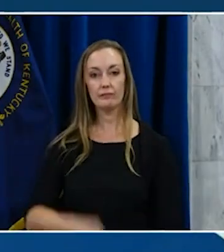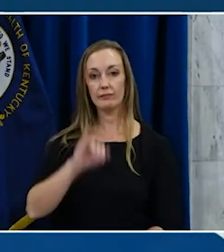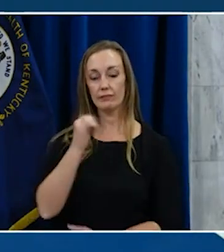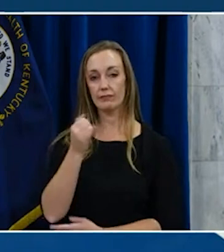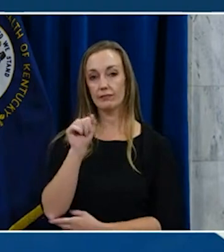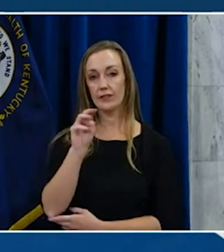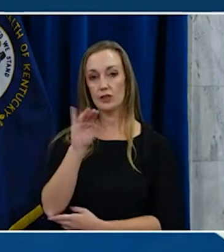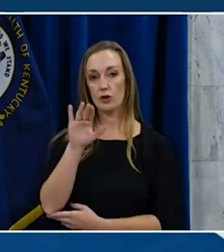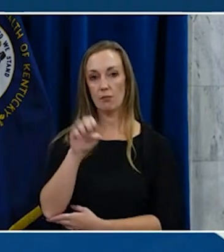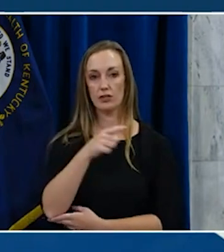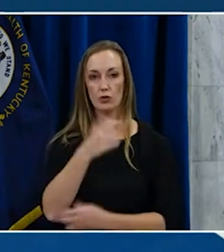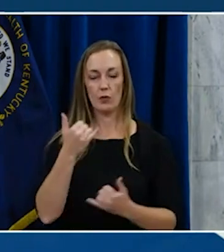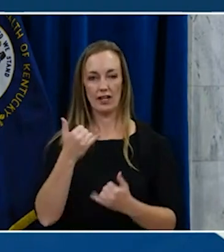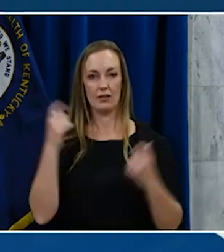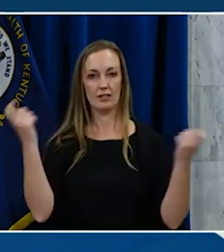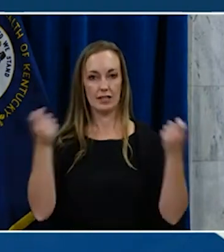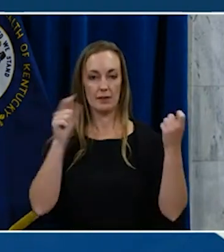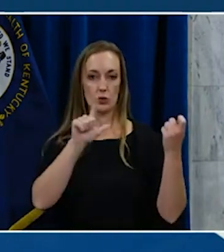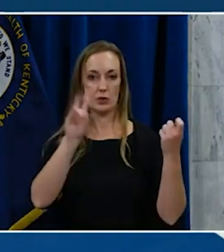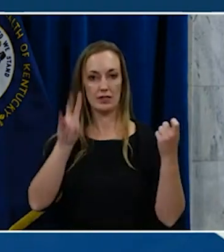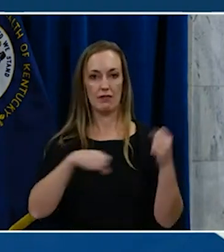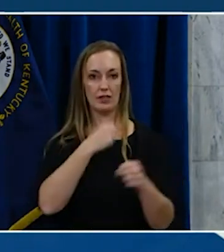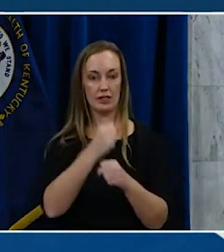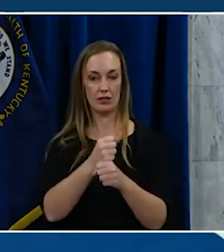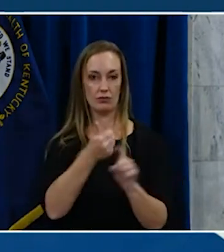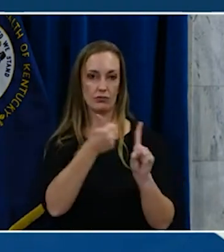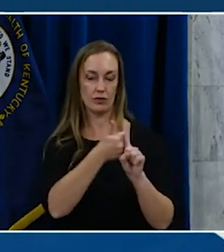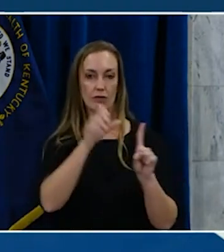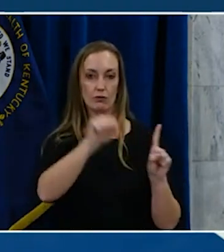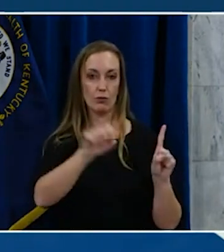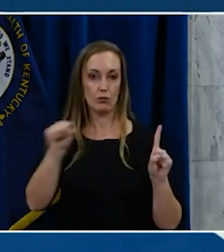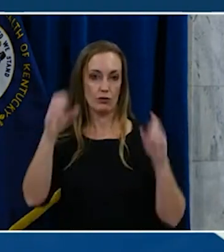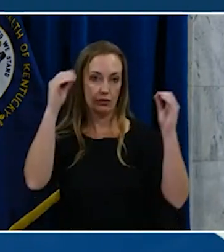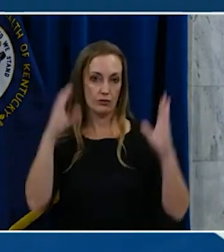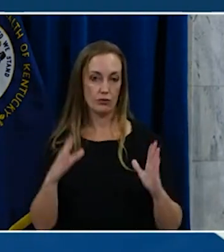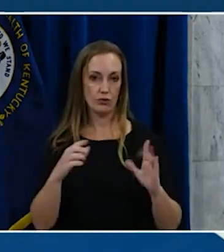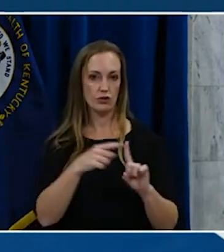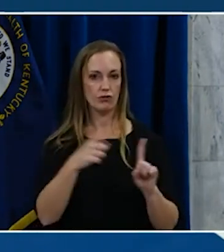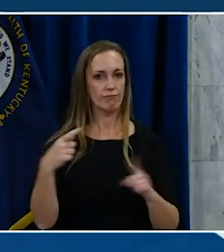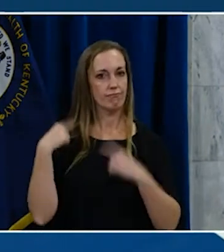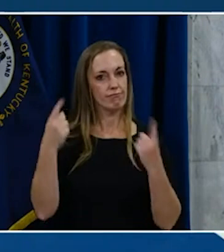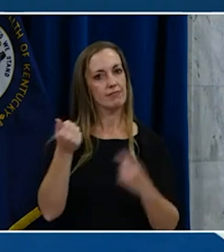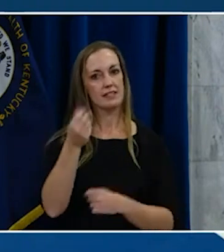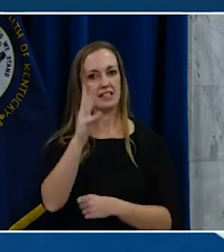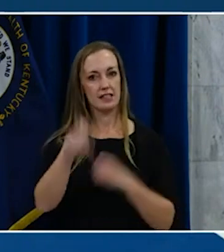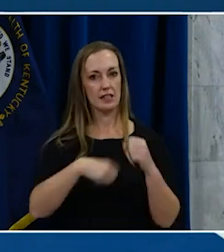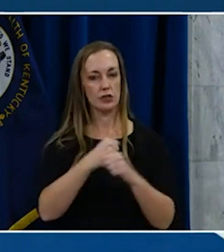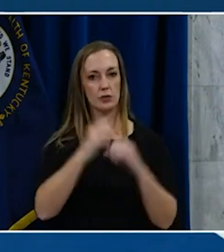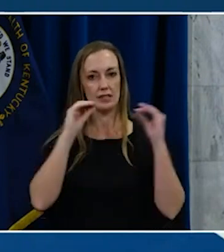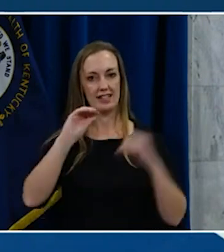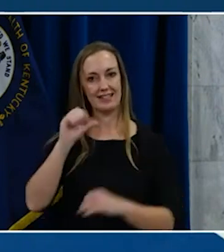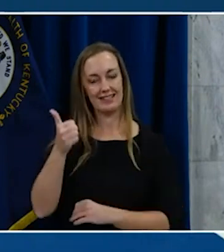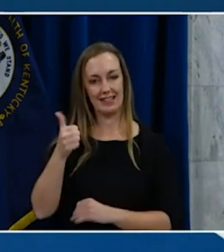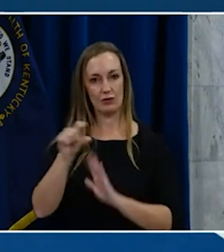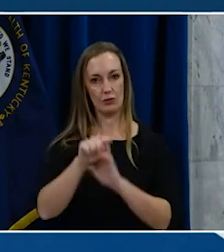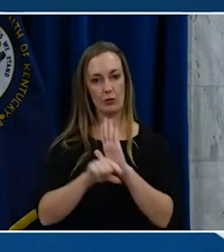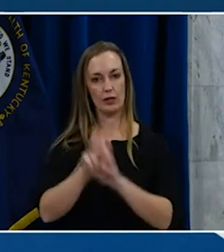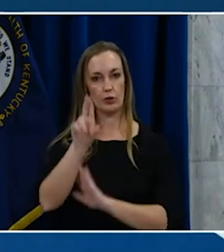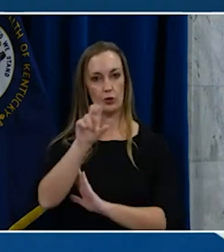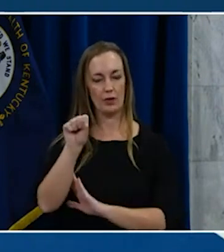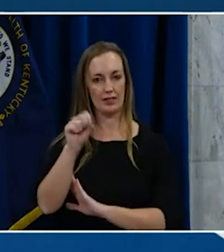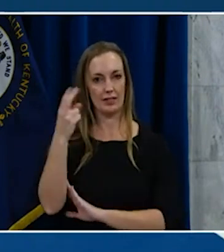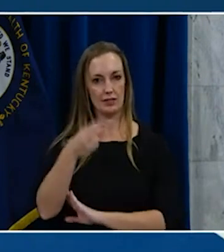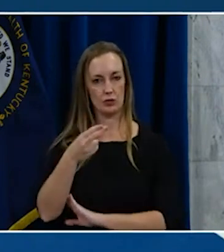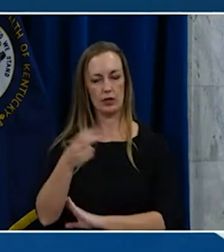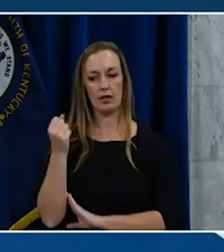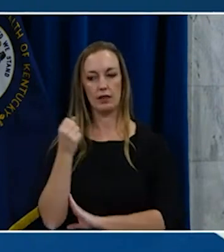Jamie is celebrating 27 years as a social studies teacher. She has spent the past 16 years teaching 10th grade U.S. history and